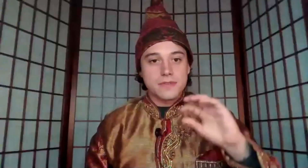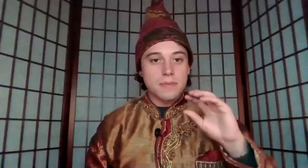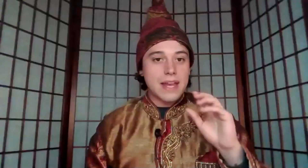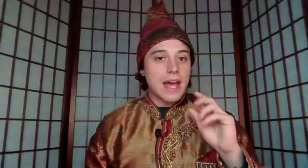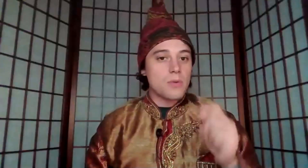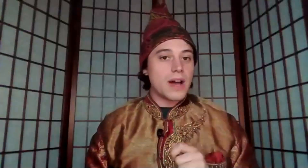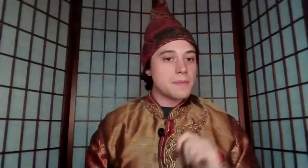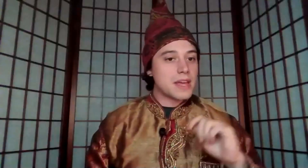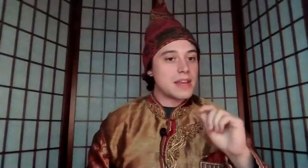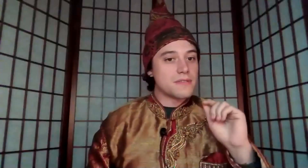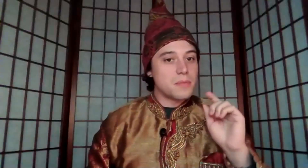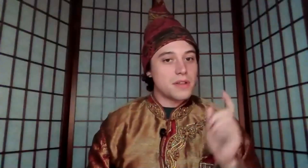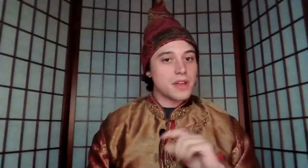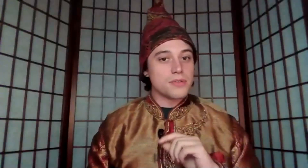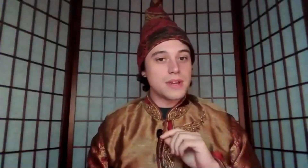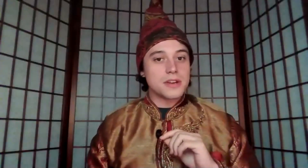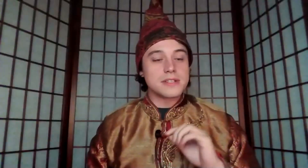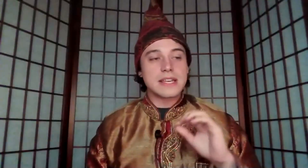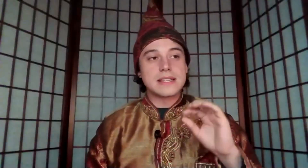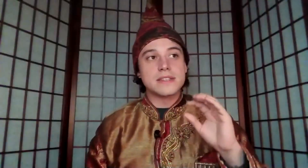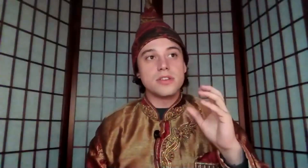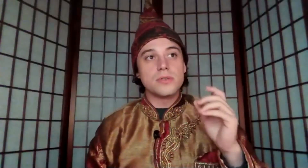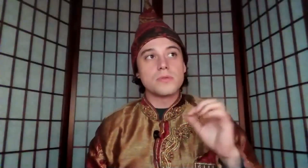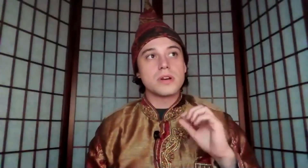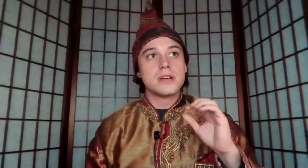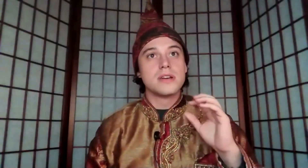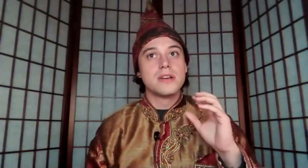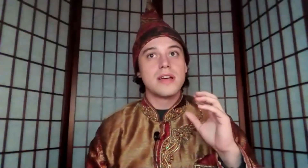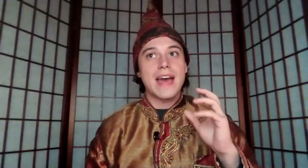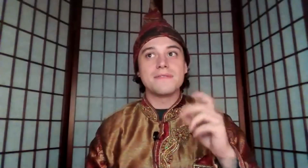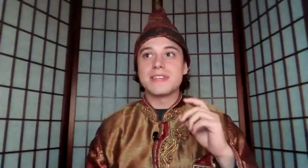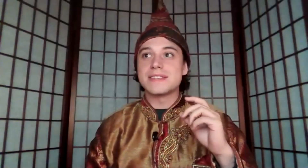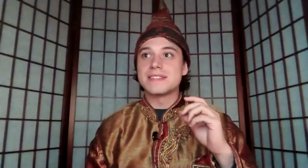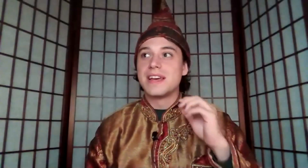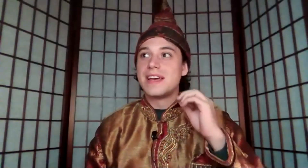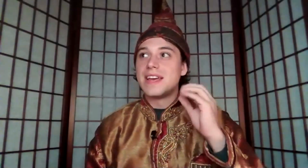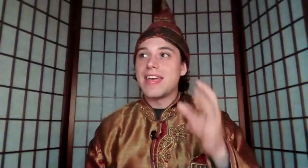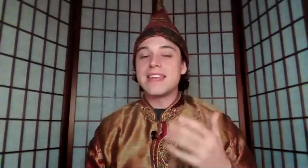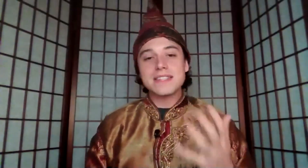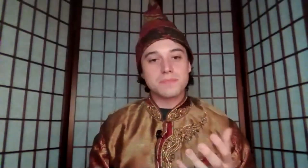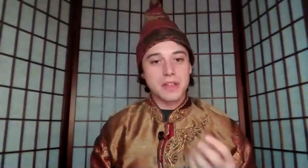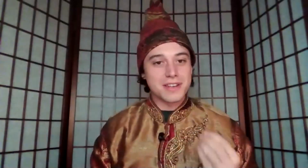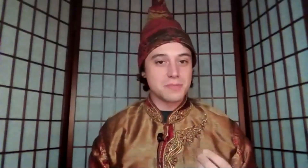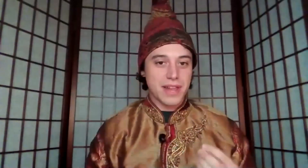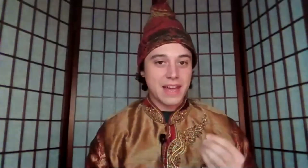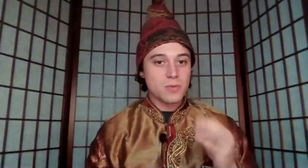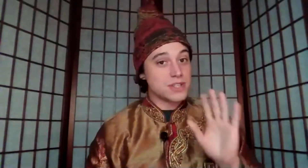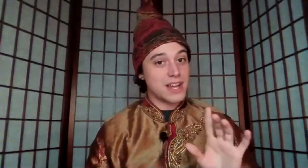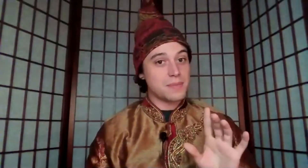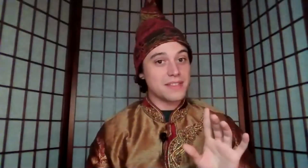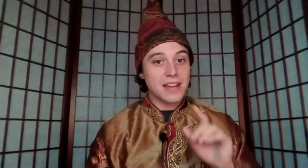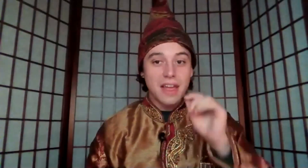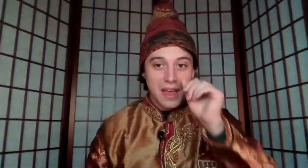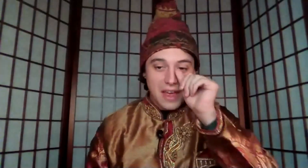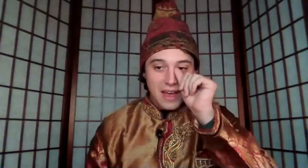needs to transform. And what I'm getting from all the other readers is you have this innate ability to plan, which